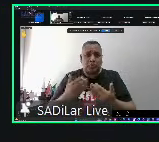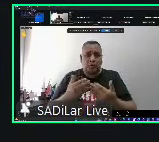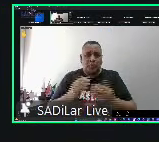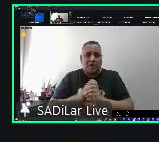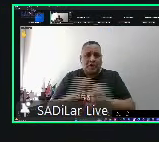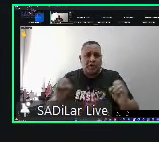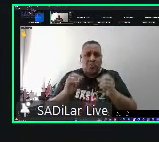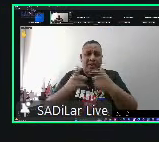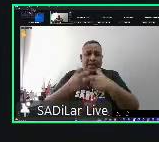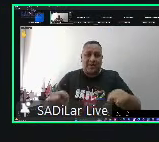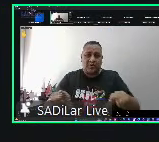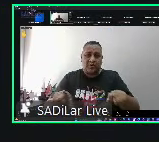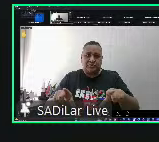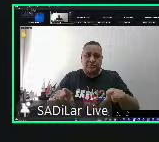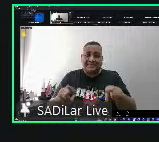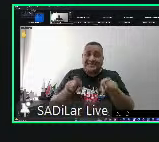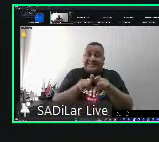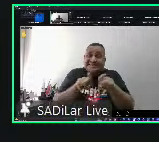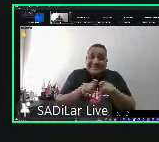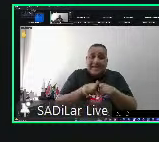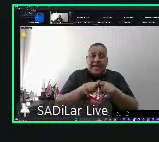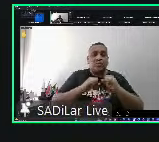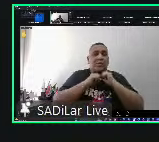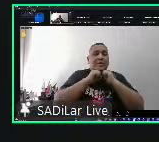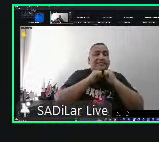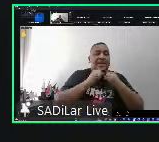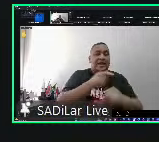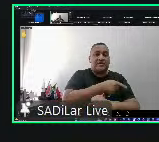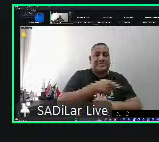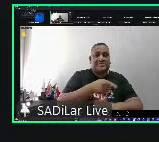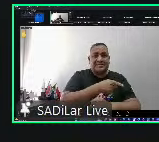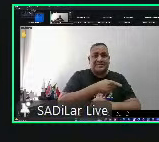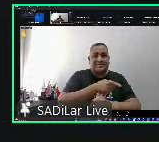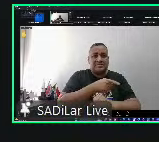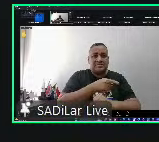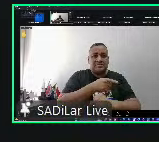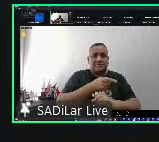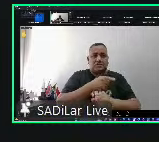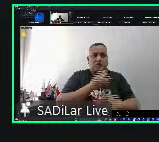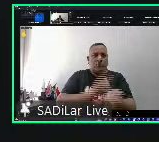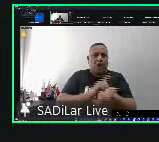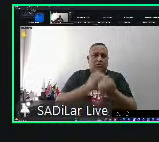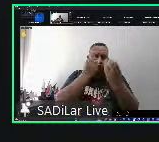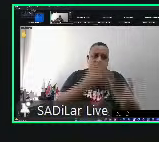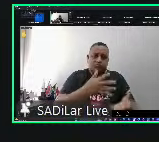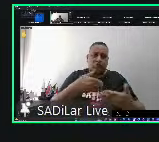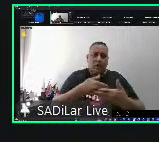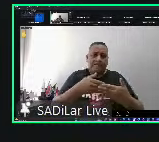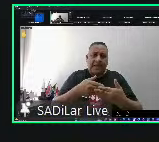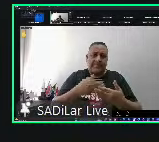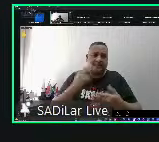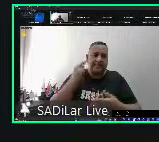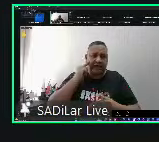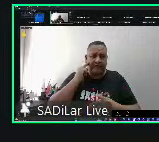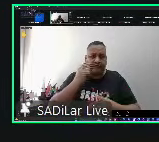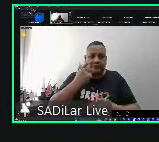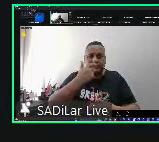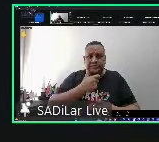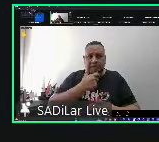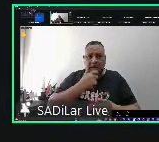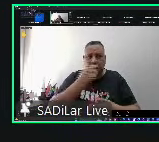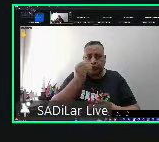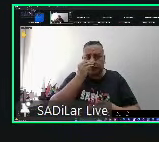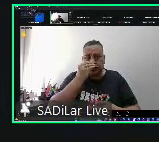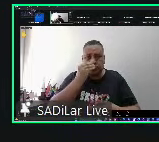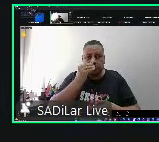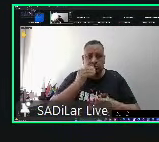schools. The deaf kids are suffering because they have no access to language. Also with parents as well,